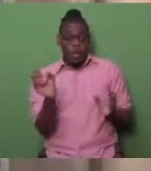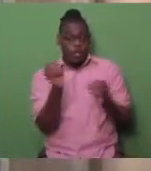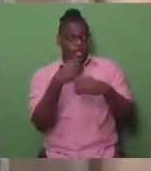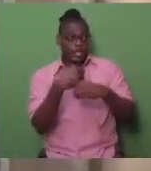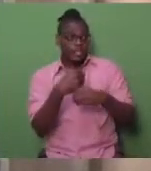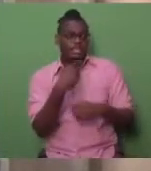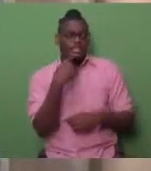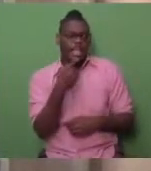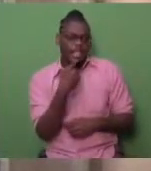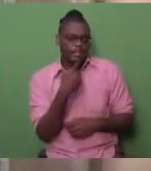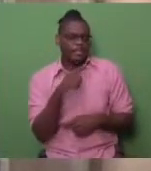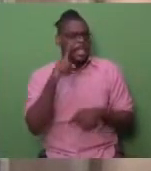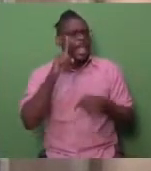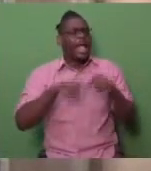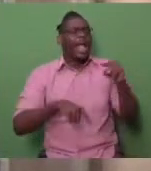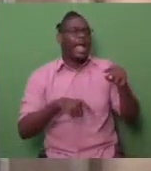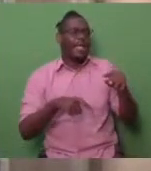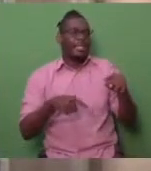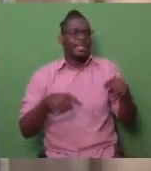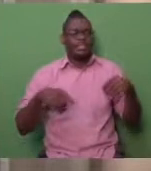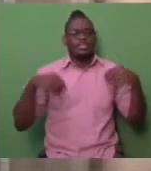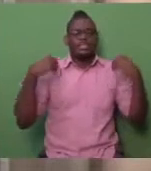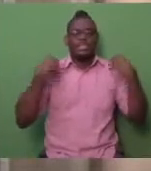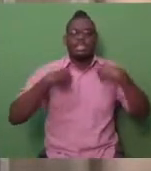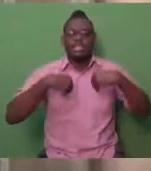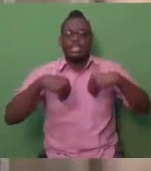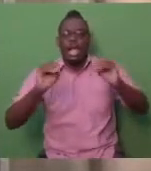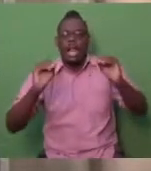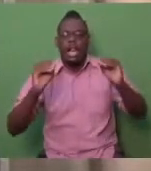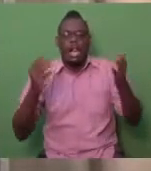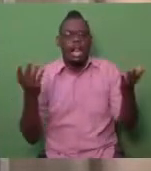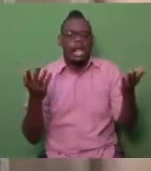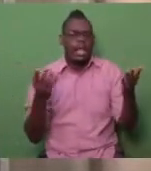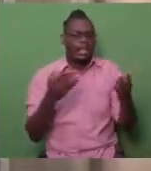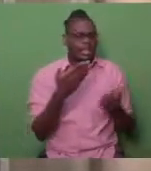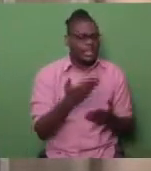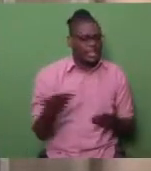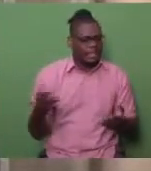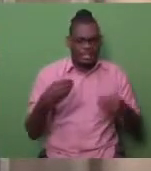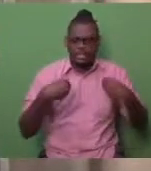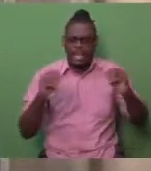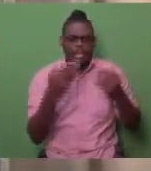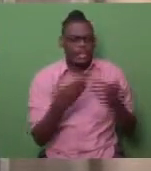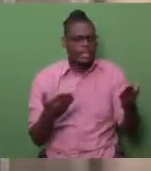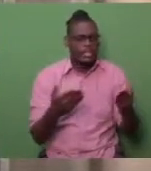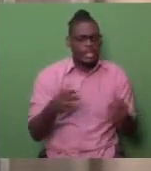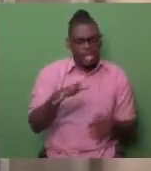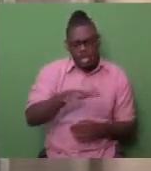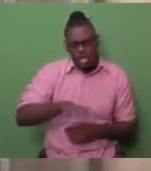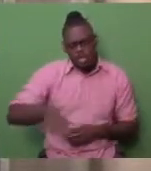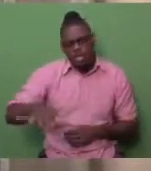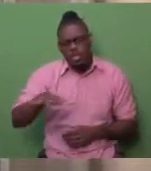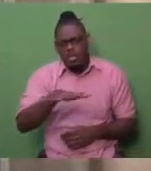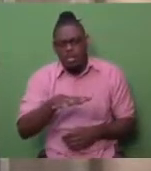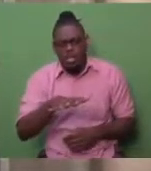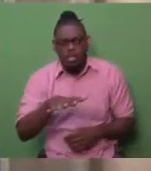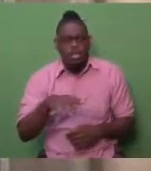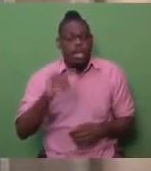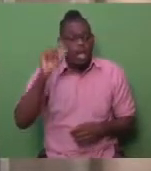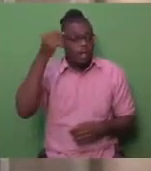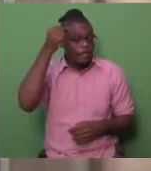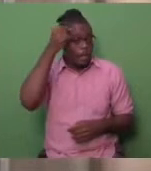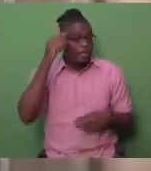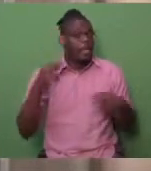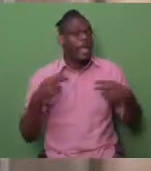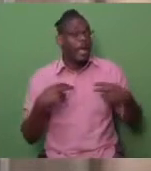means there will be no transparency with respect to the sale of any property owned by the state. Petrotrain, the port, anything